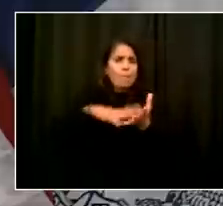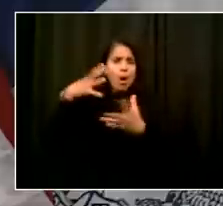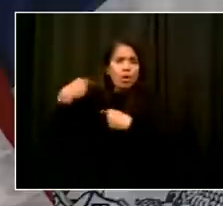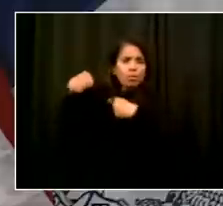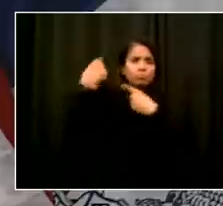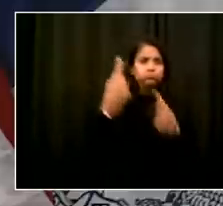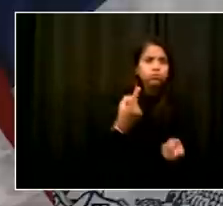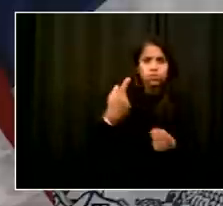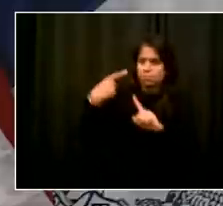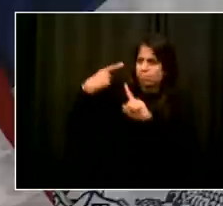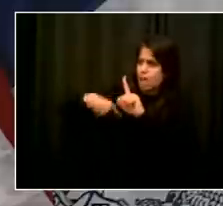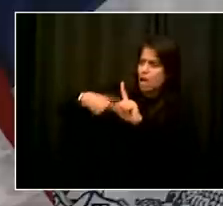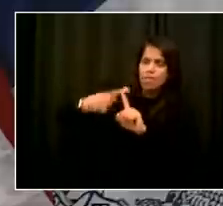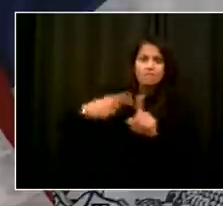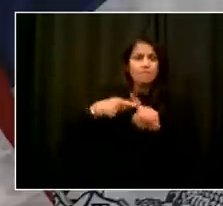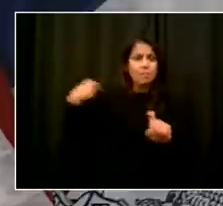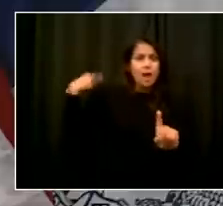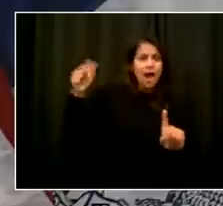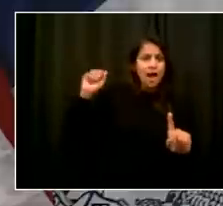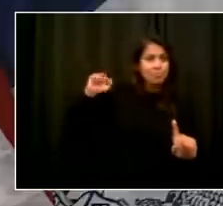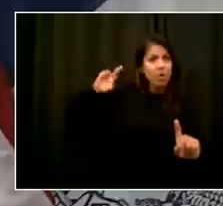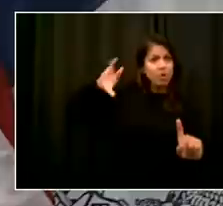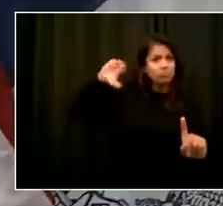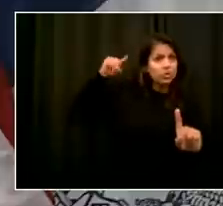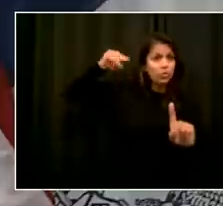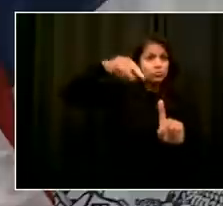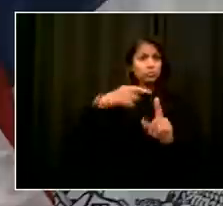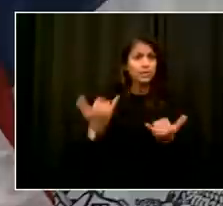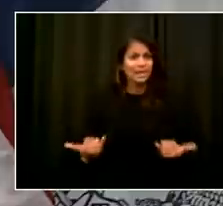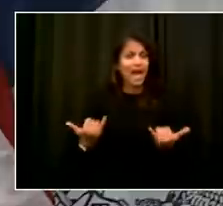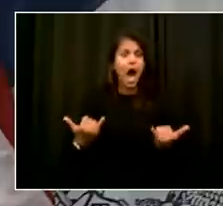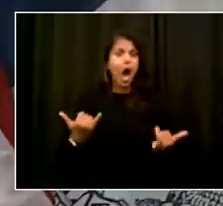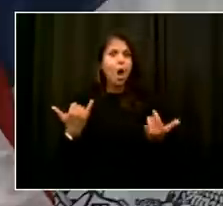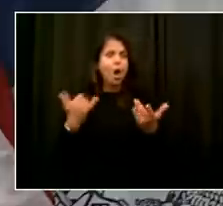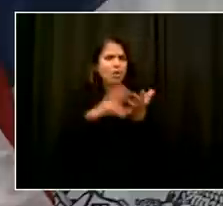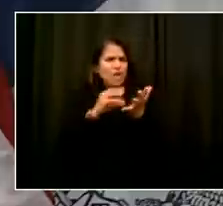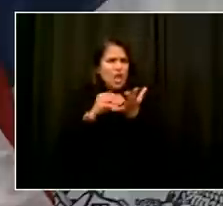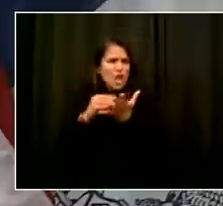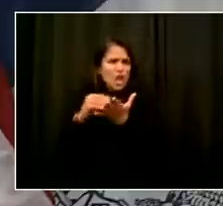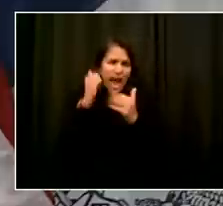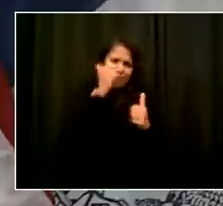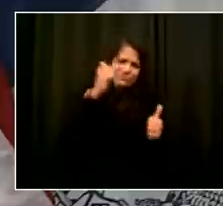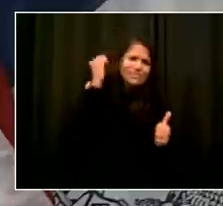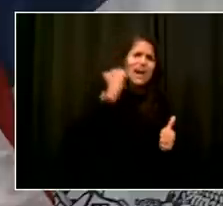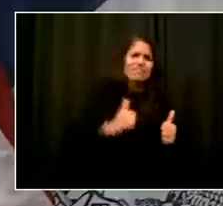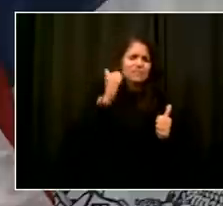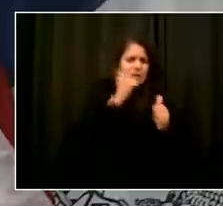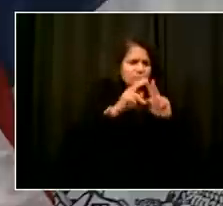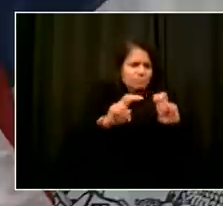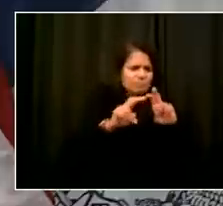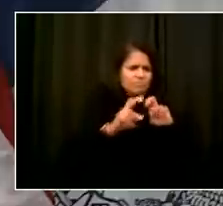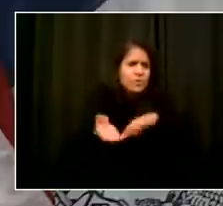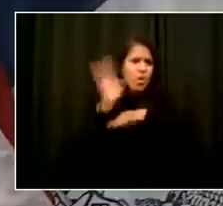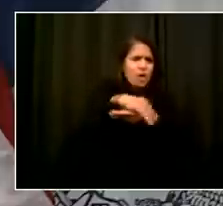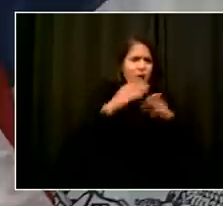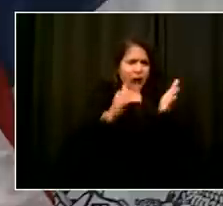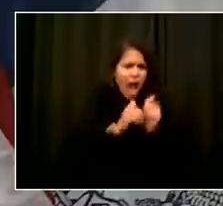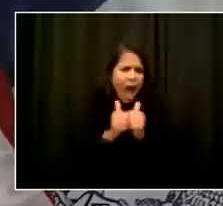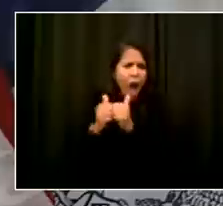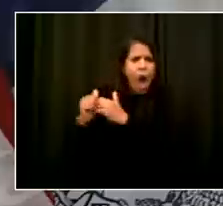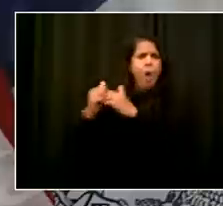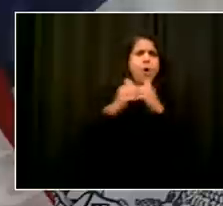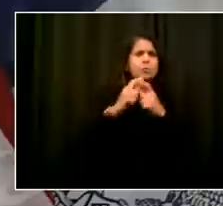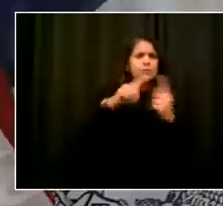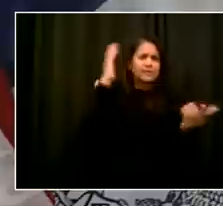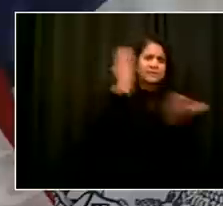seniors and folks with pre-existing conditions. So we today are going to make very clear that new measures need